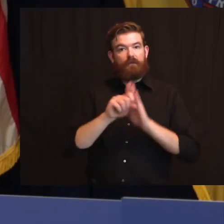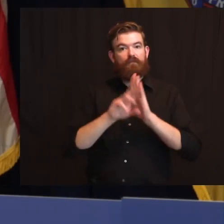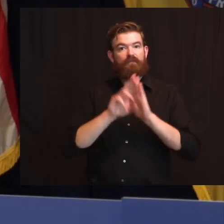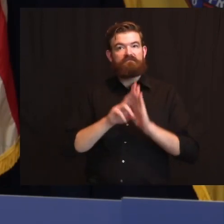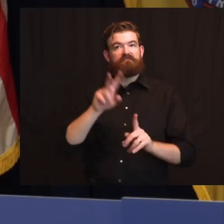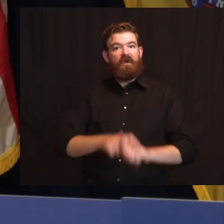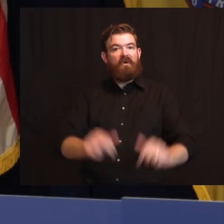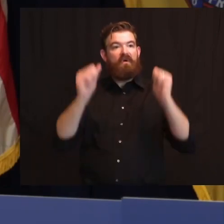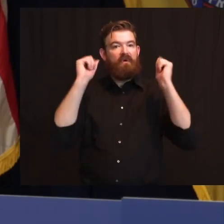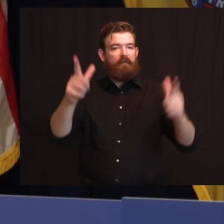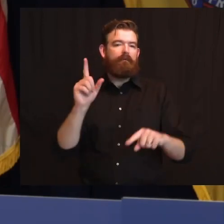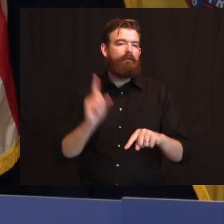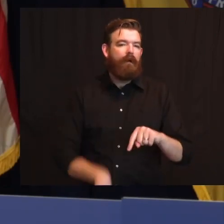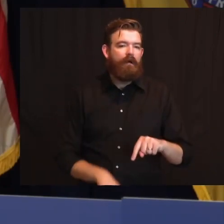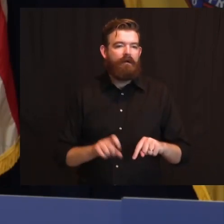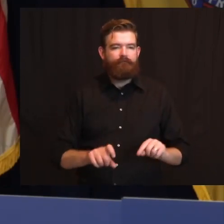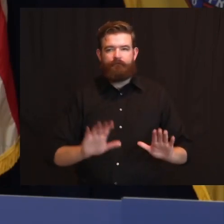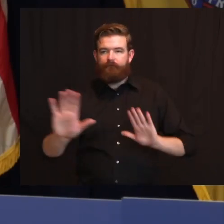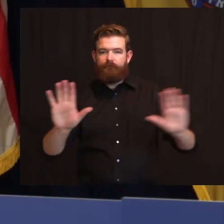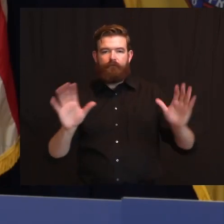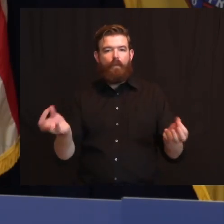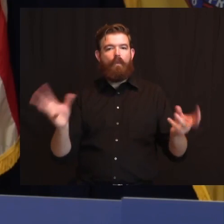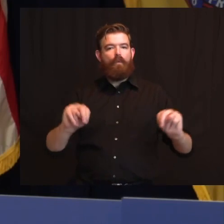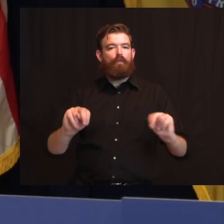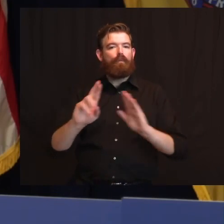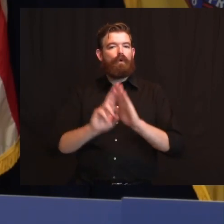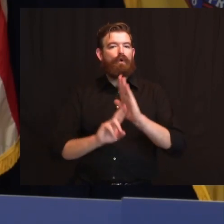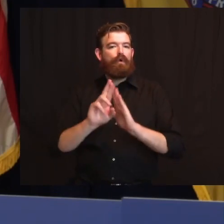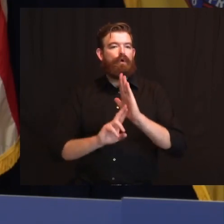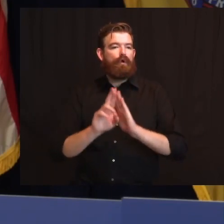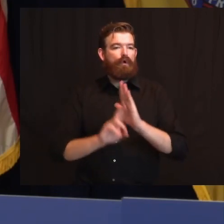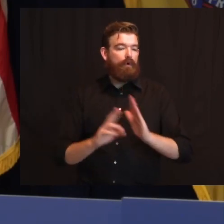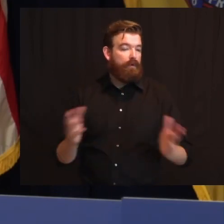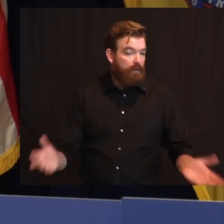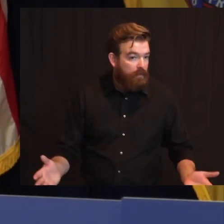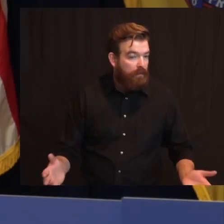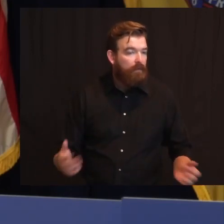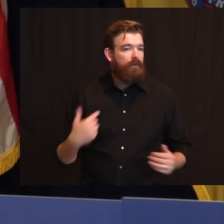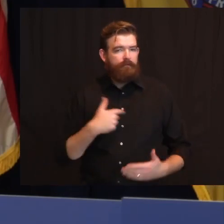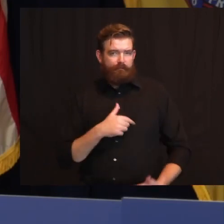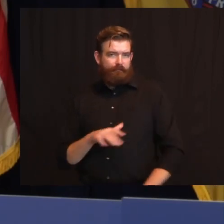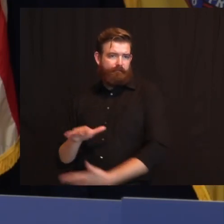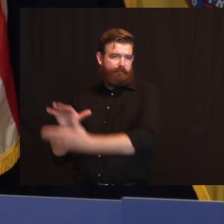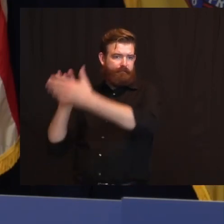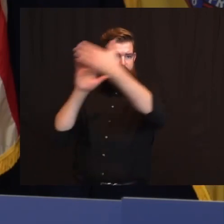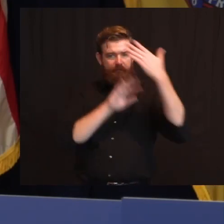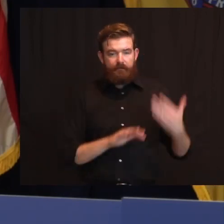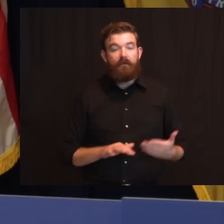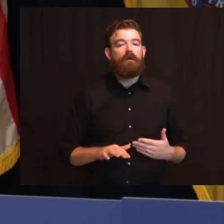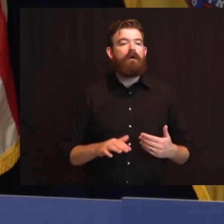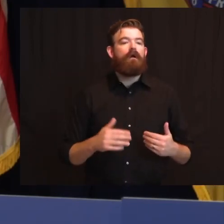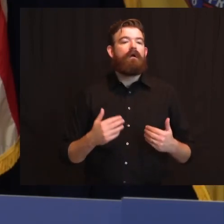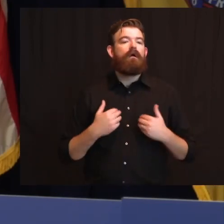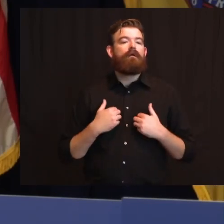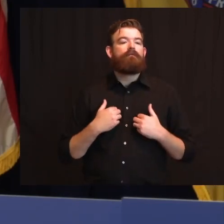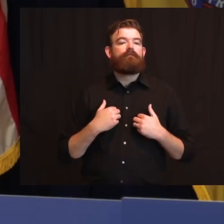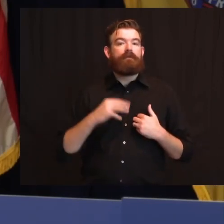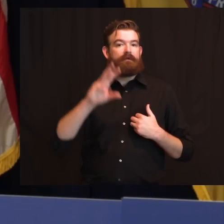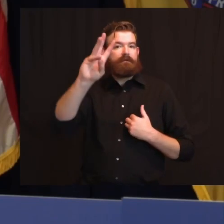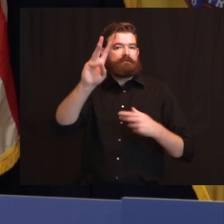down the state into 6 separate districts, and we produce and publish every week something that looks a whole lot